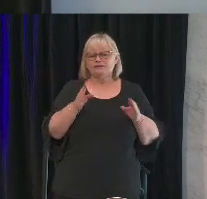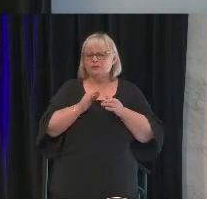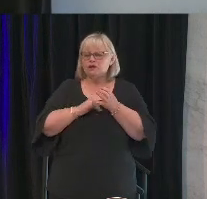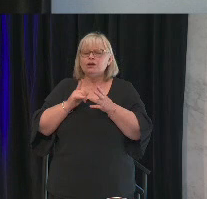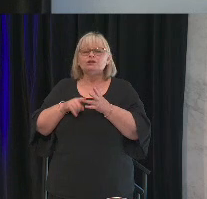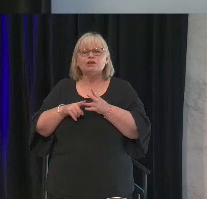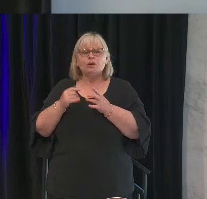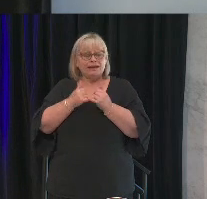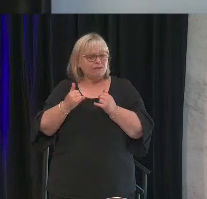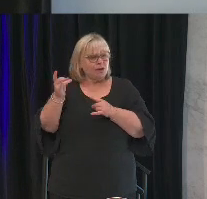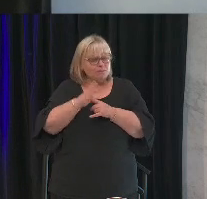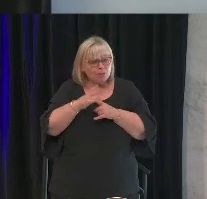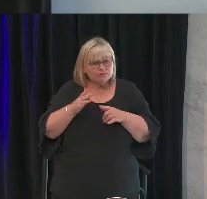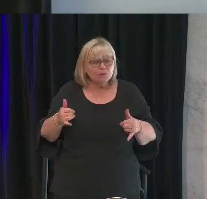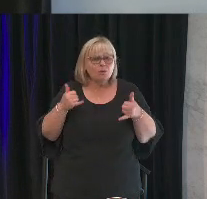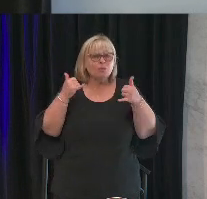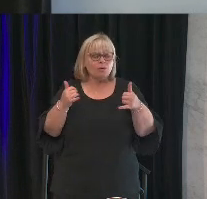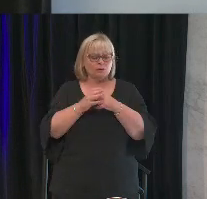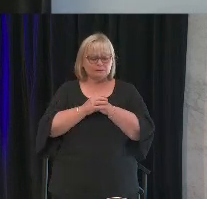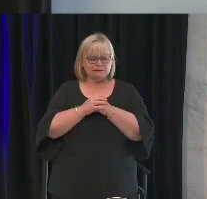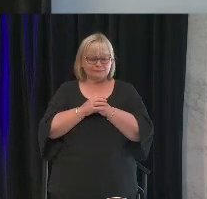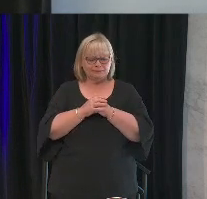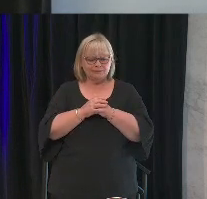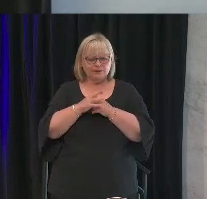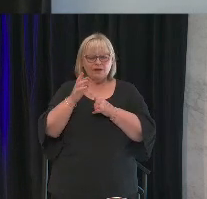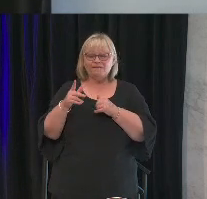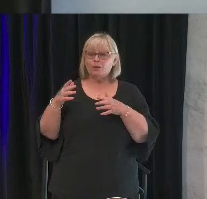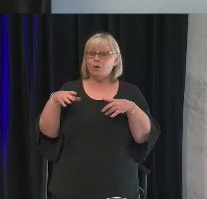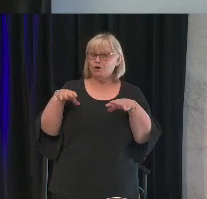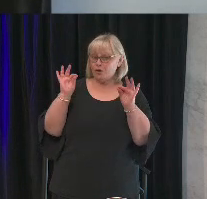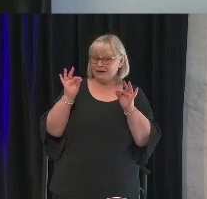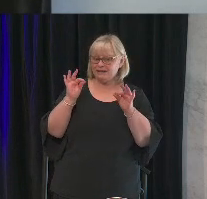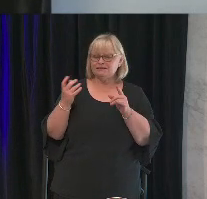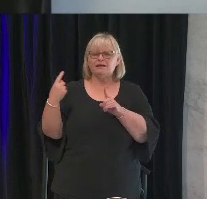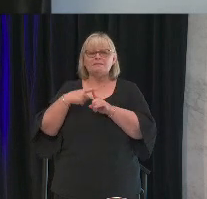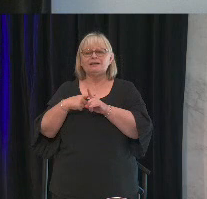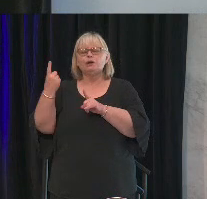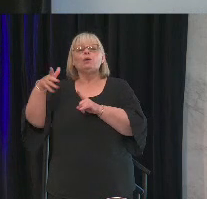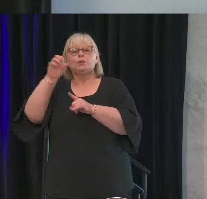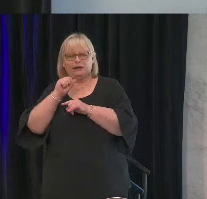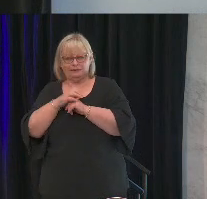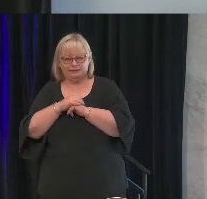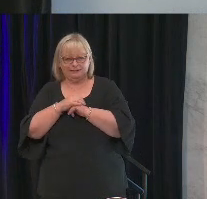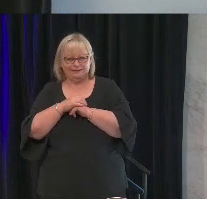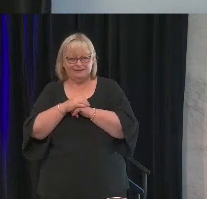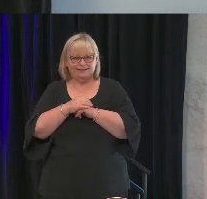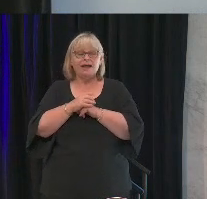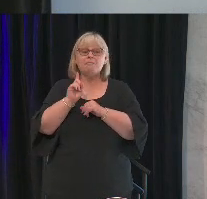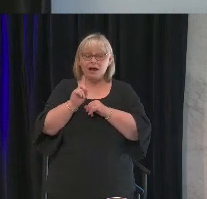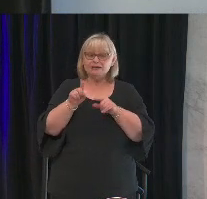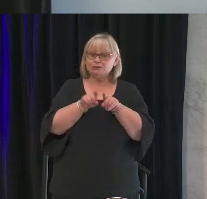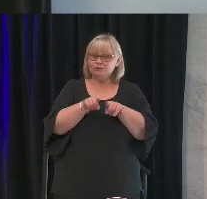are of great importance, certainly for nominees and winners, but more importantly,